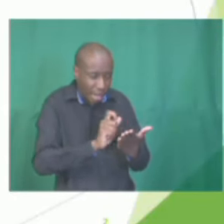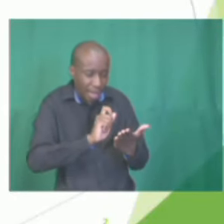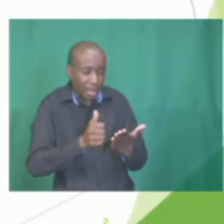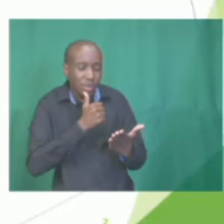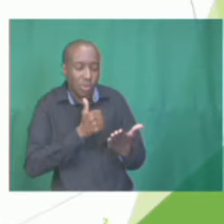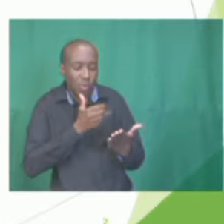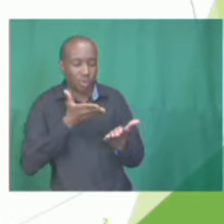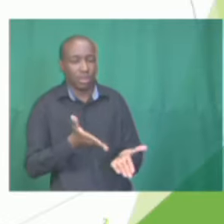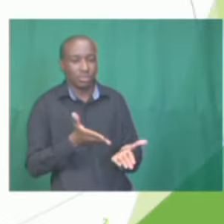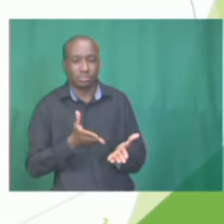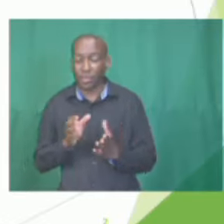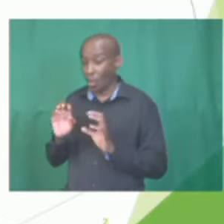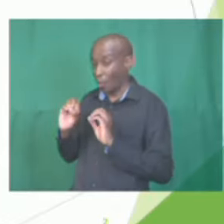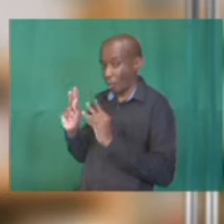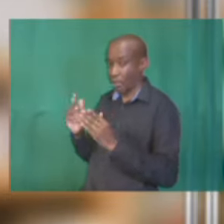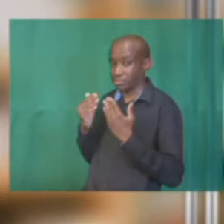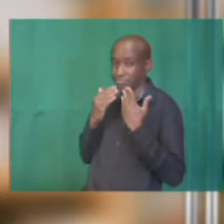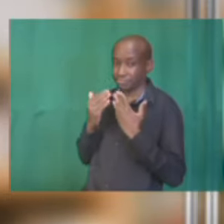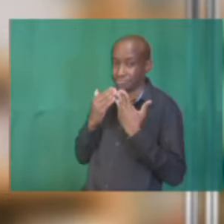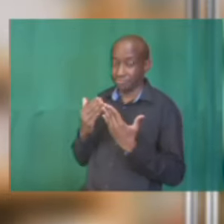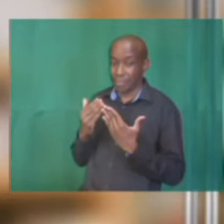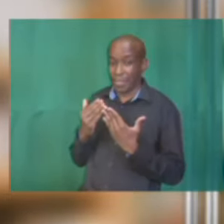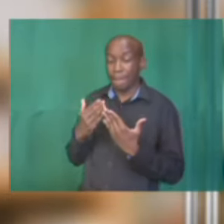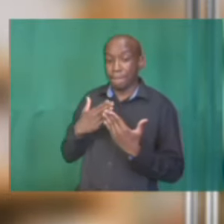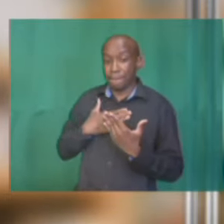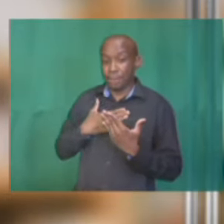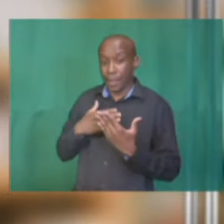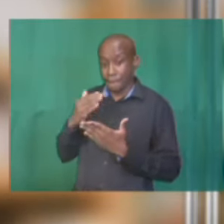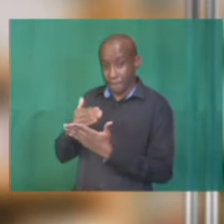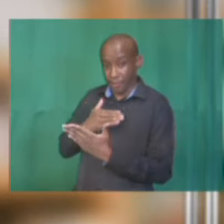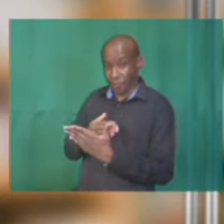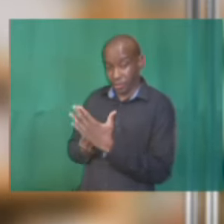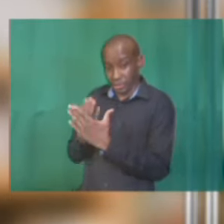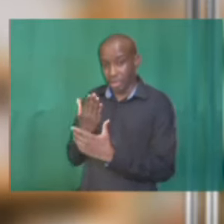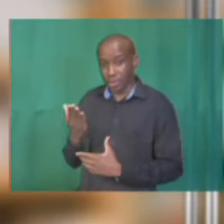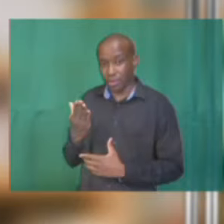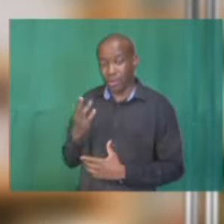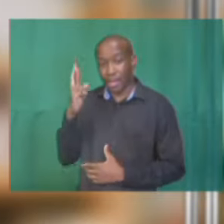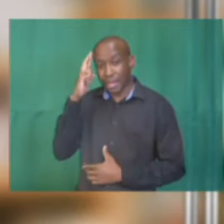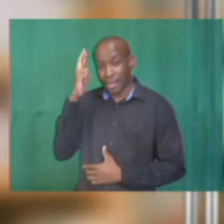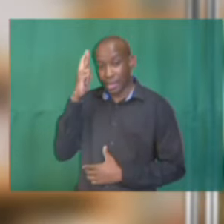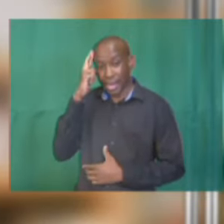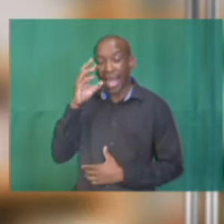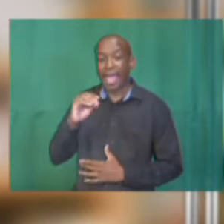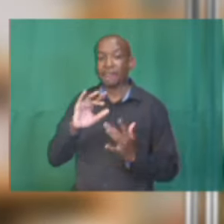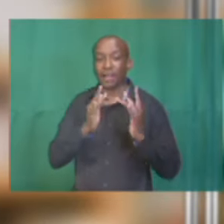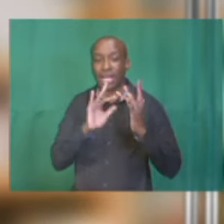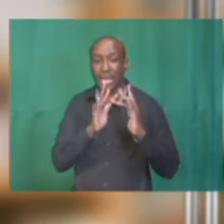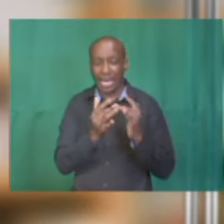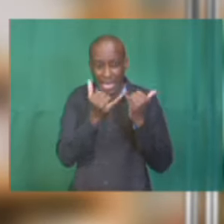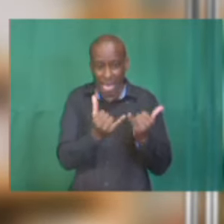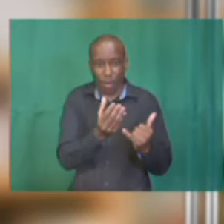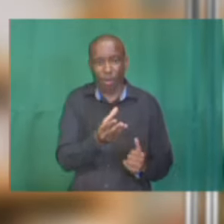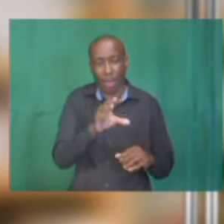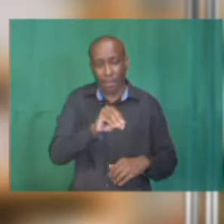her writing. Okay, Bonisiwe, just before Bonisiwe starts, can I just remind the viewers that we are live on YouTube, we are also live